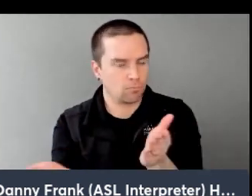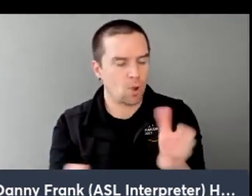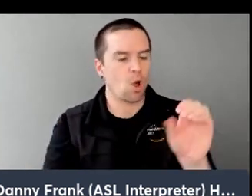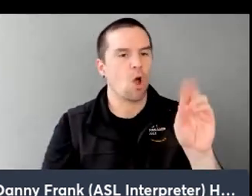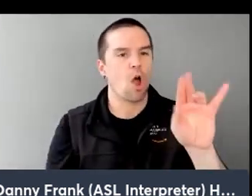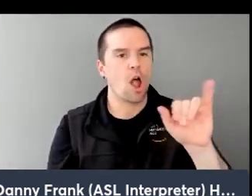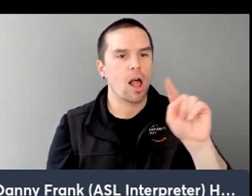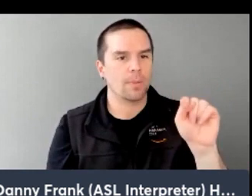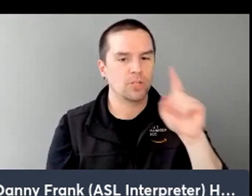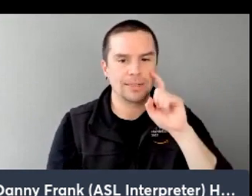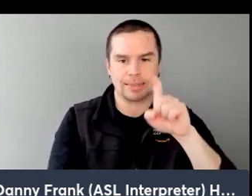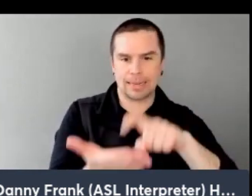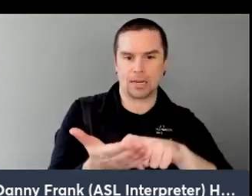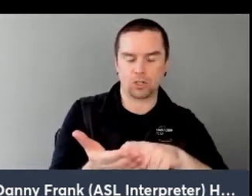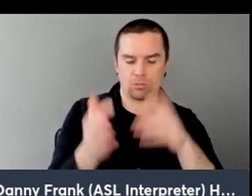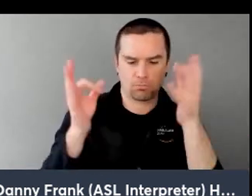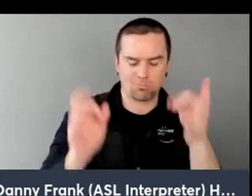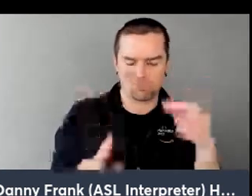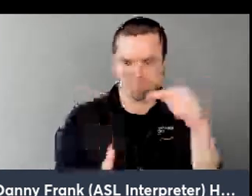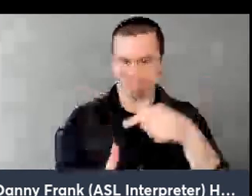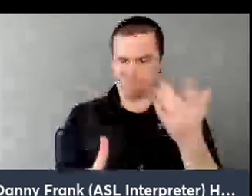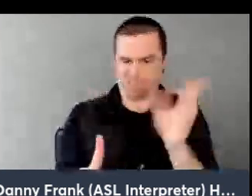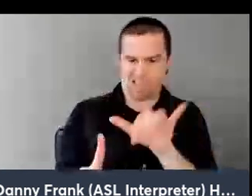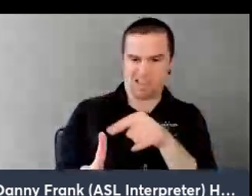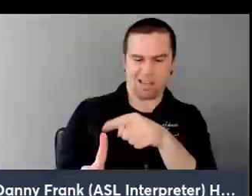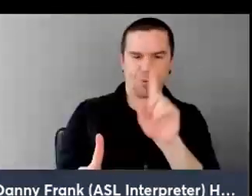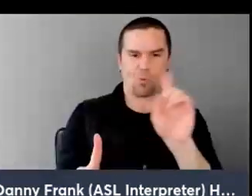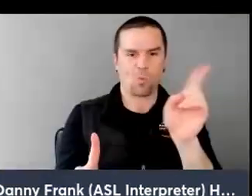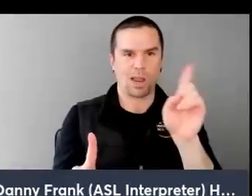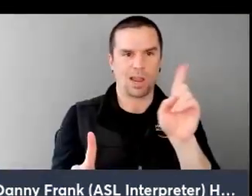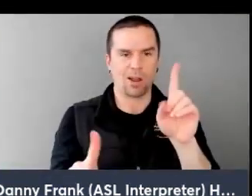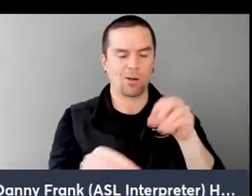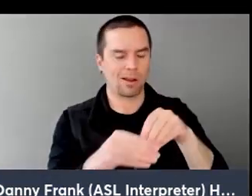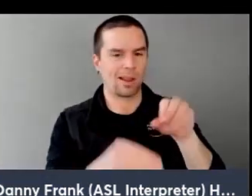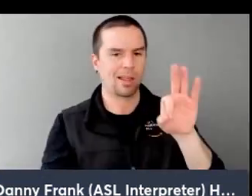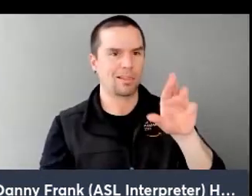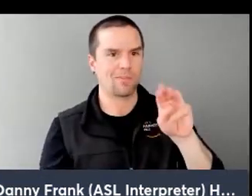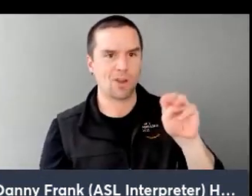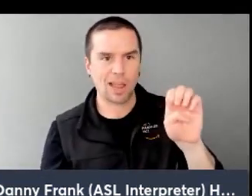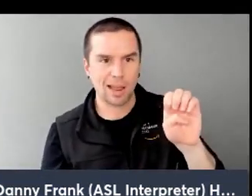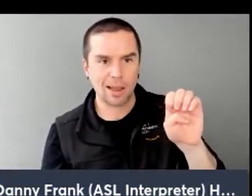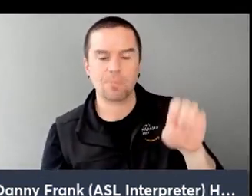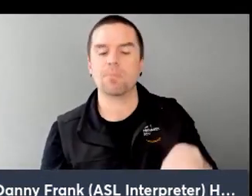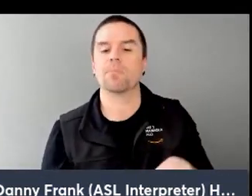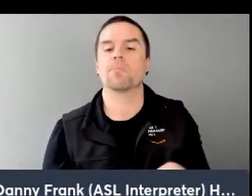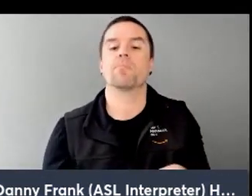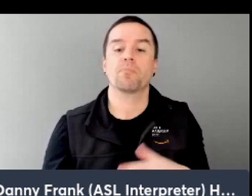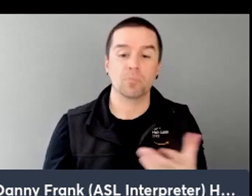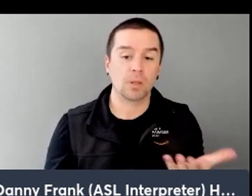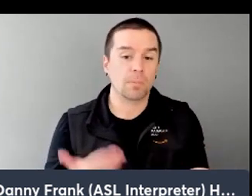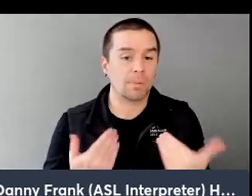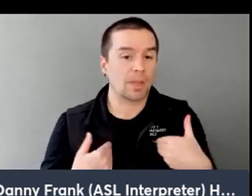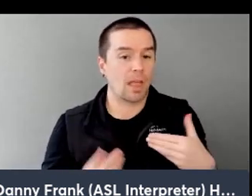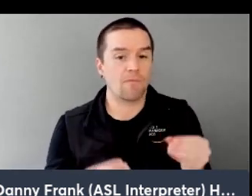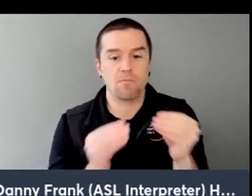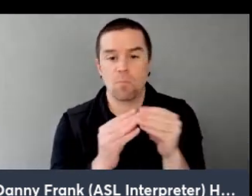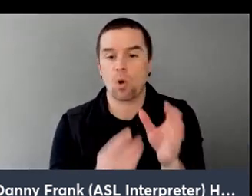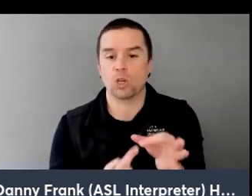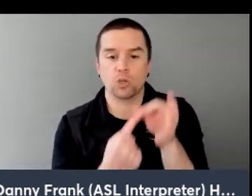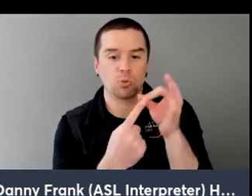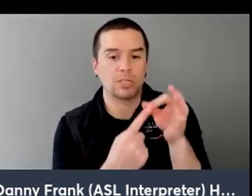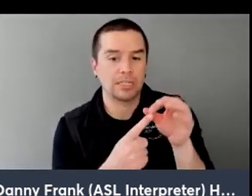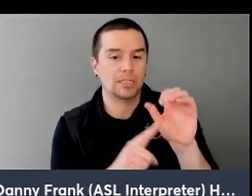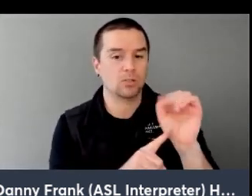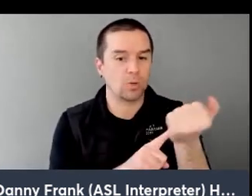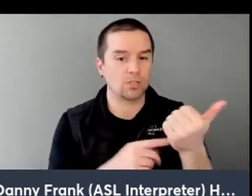to determine what is this and where it is in the frame. There might be more unique situations where you have a manipulator. So you